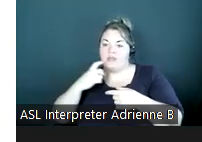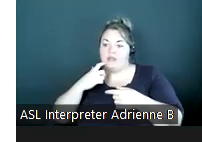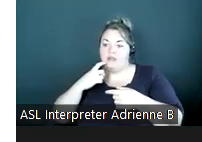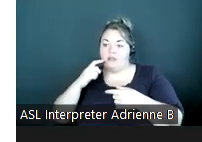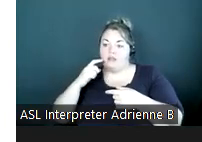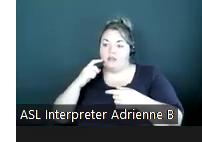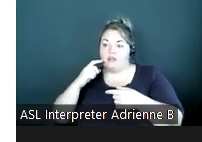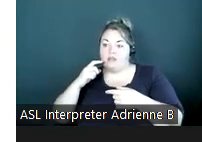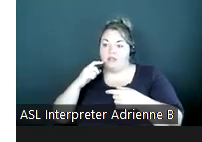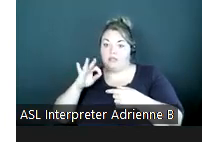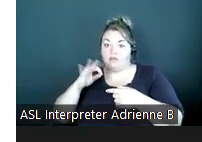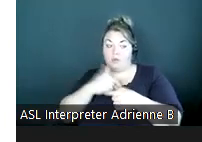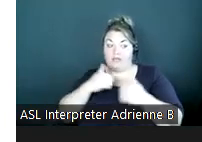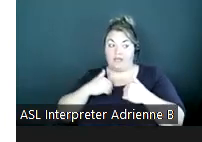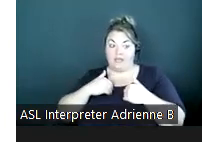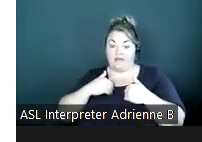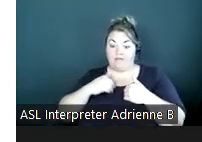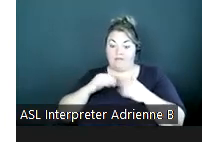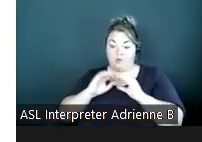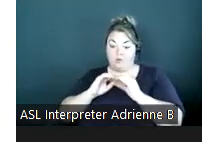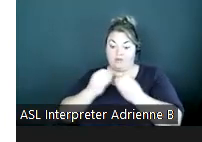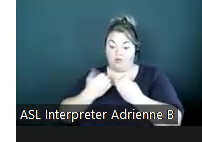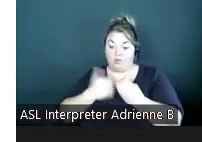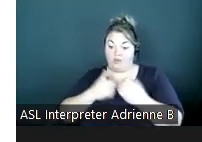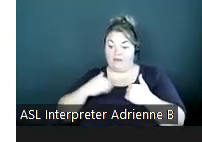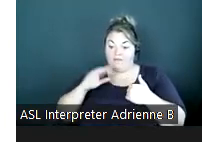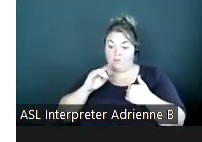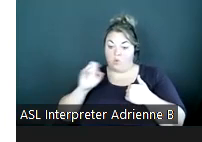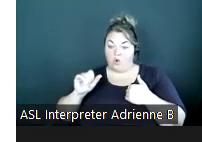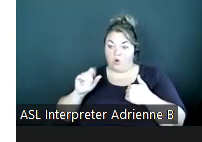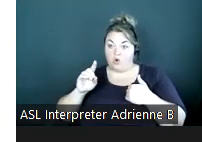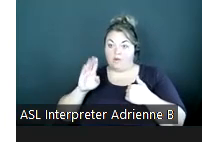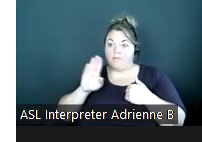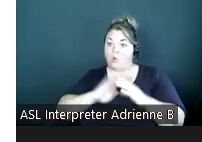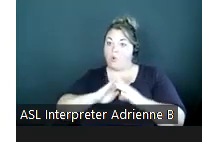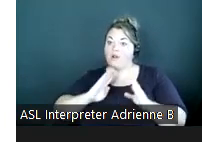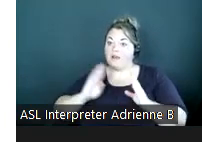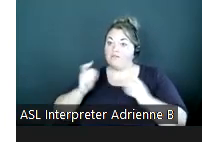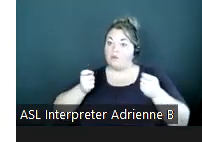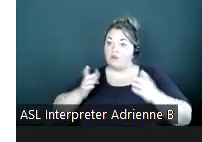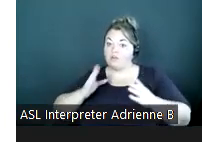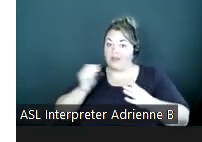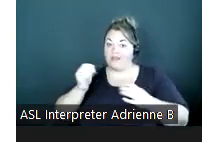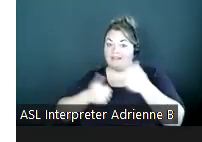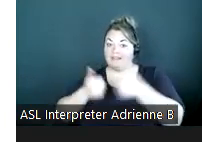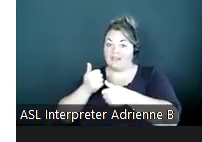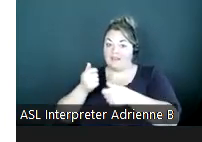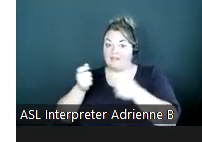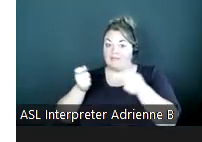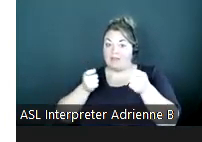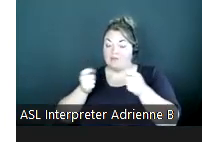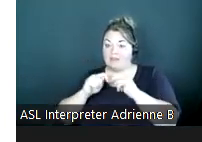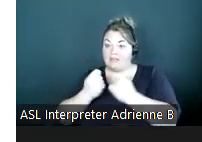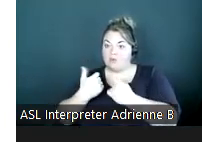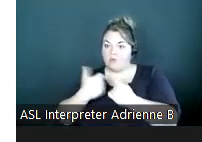both and organization, we've got the board of directors and the executive management team, we need to include that similar language in